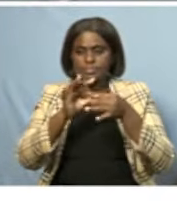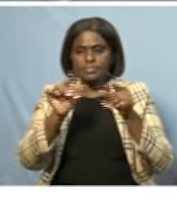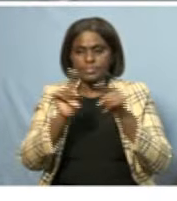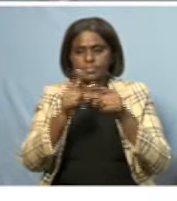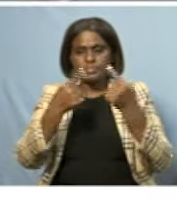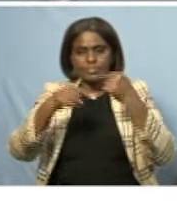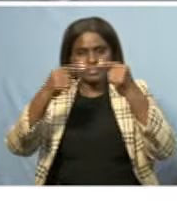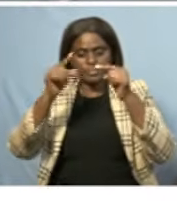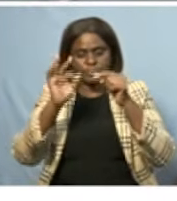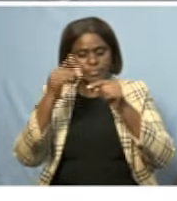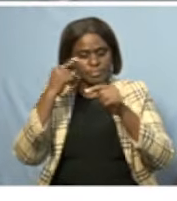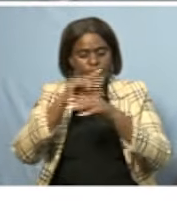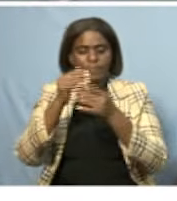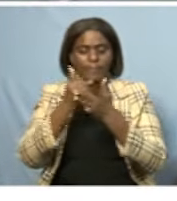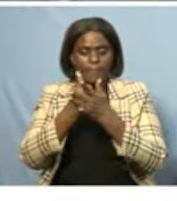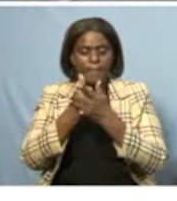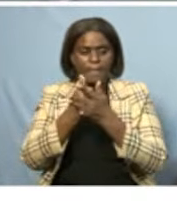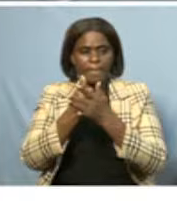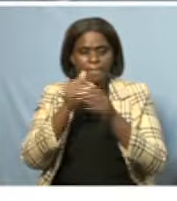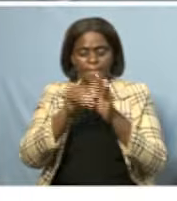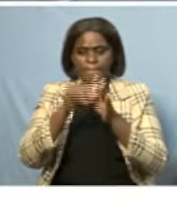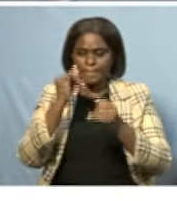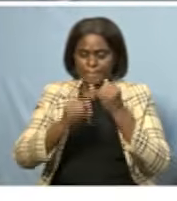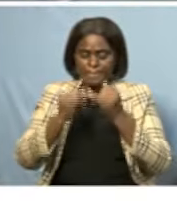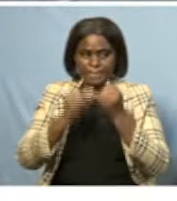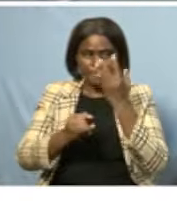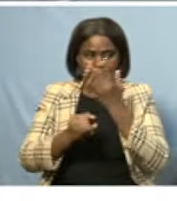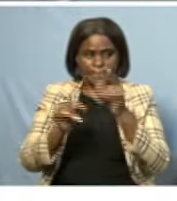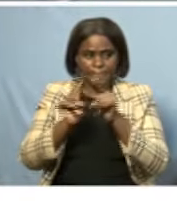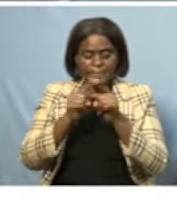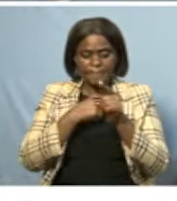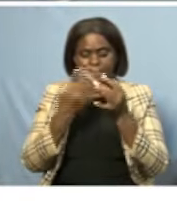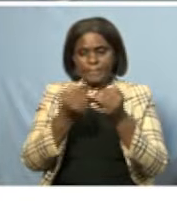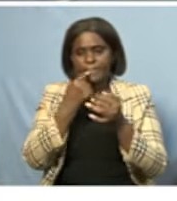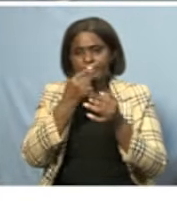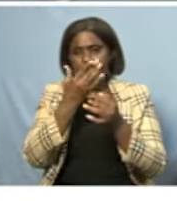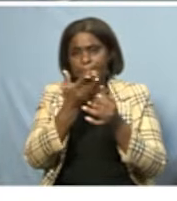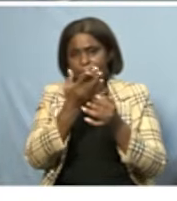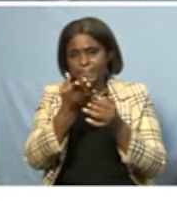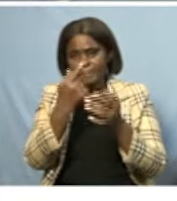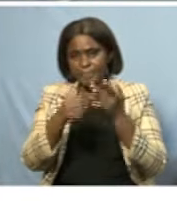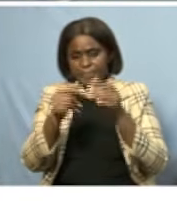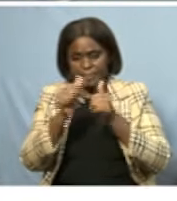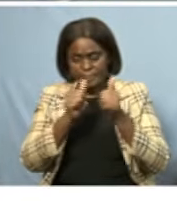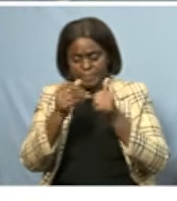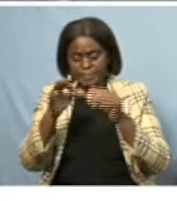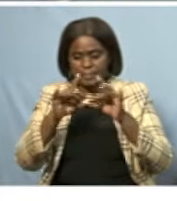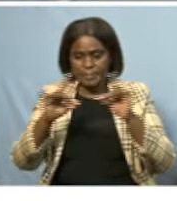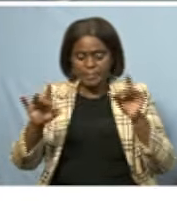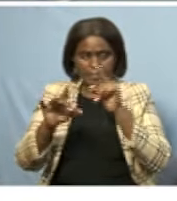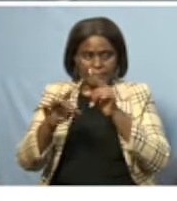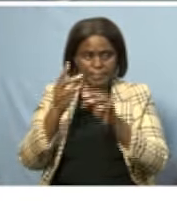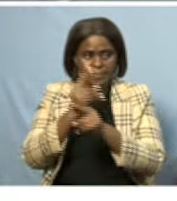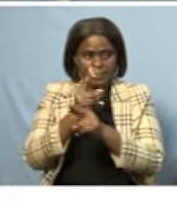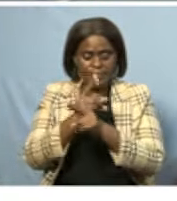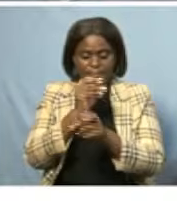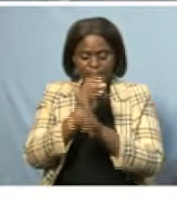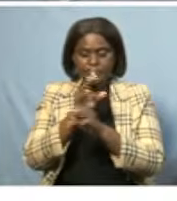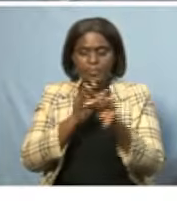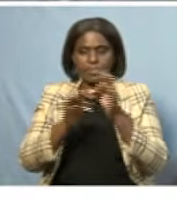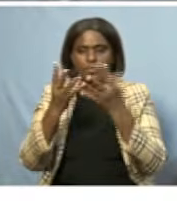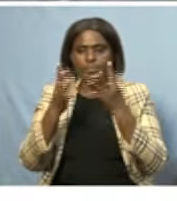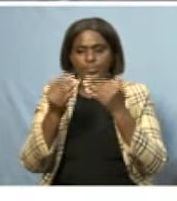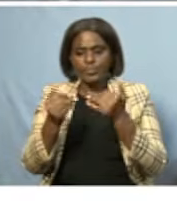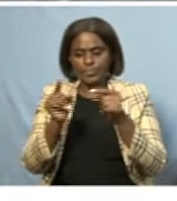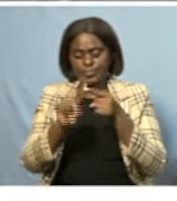and prosperous for all. In conclusion, I want to say that the administration of land, like has already been alluded